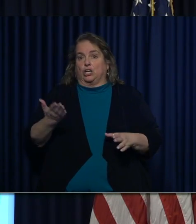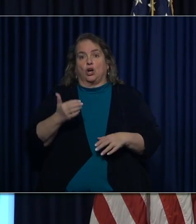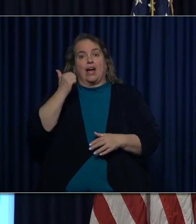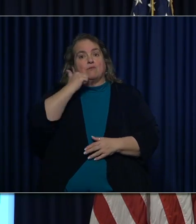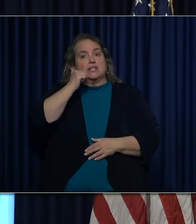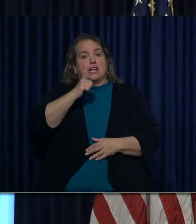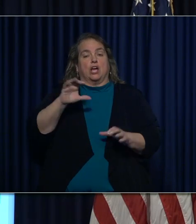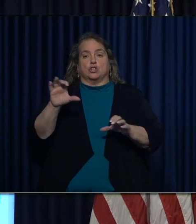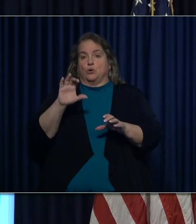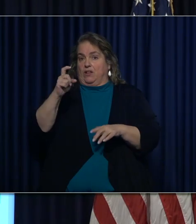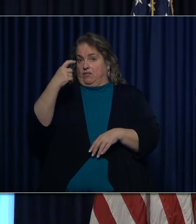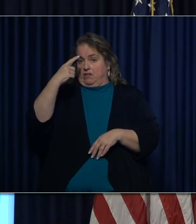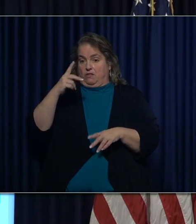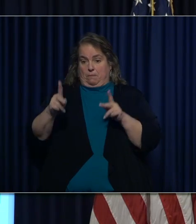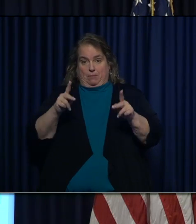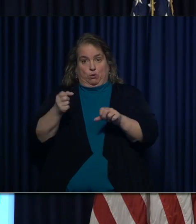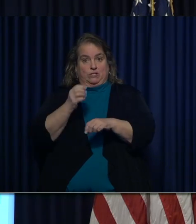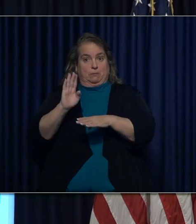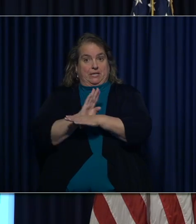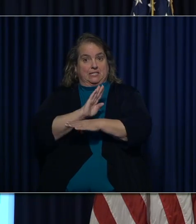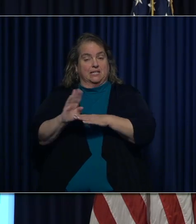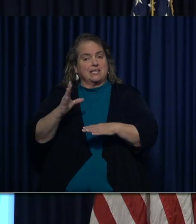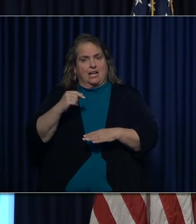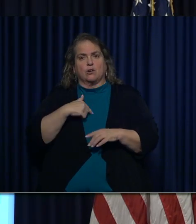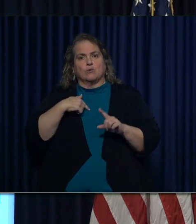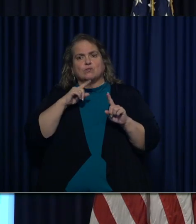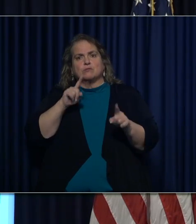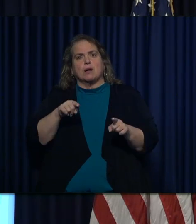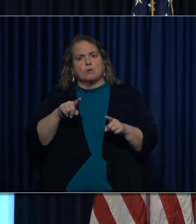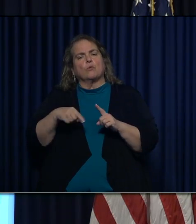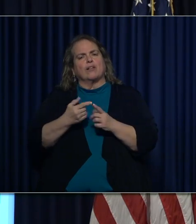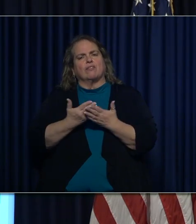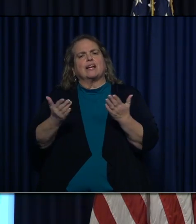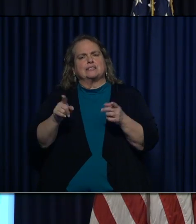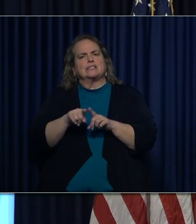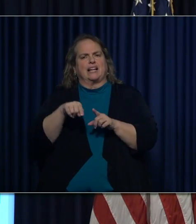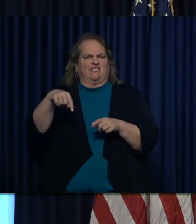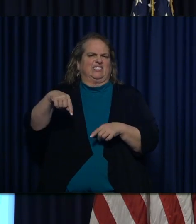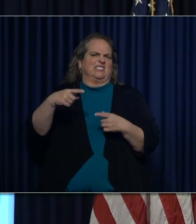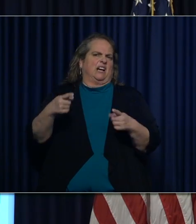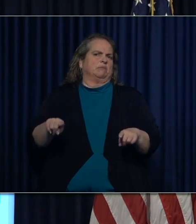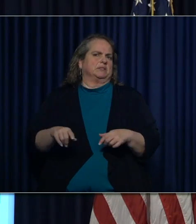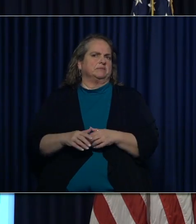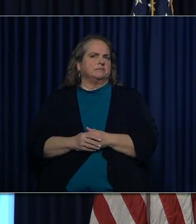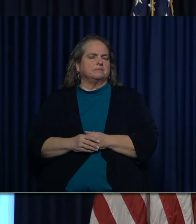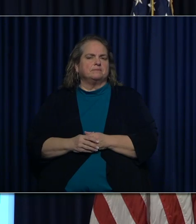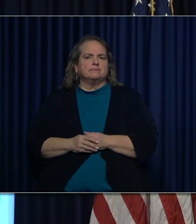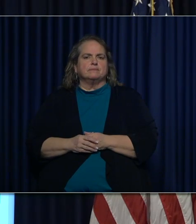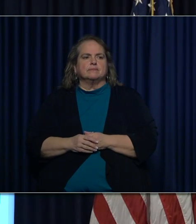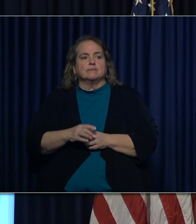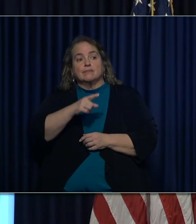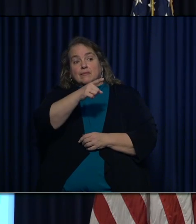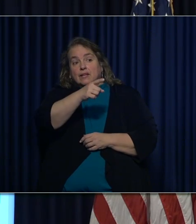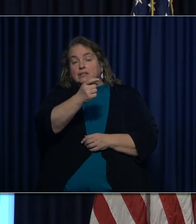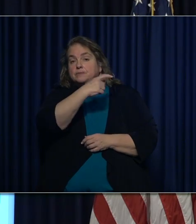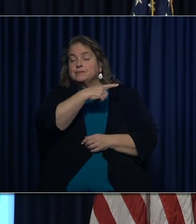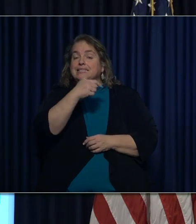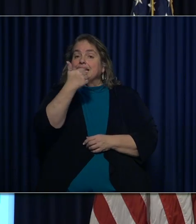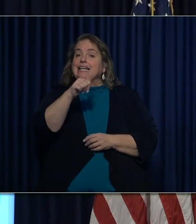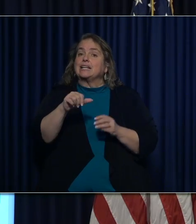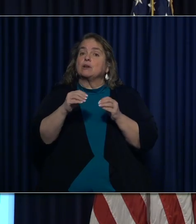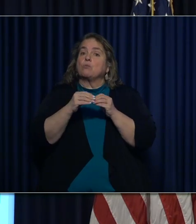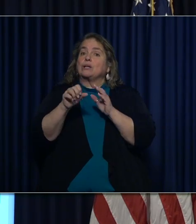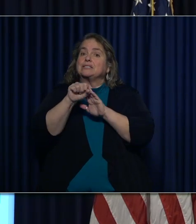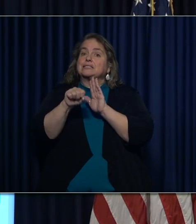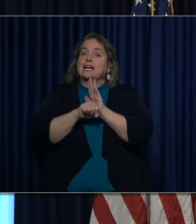business and that we are responding when things like this happen. Governor, any additional state resources, are they